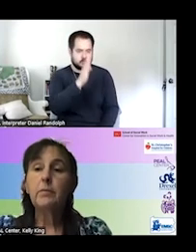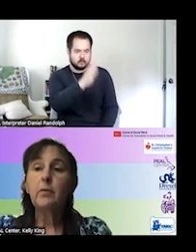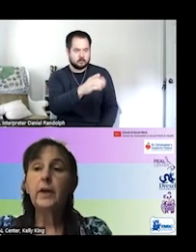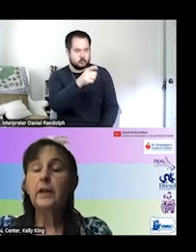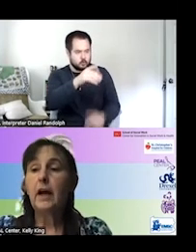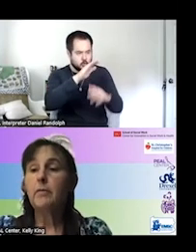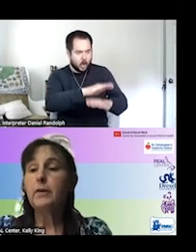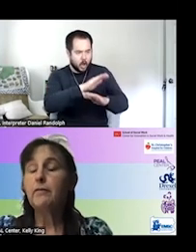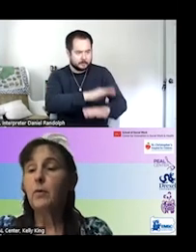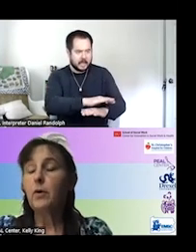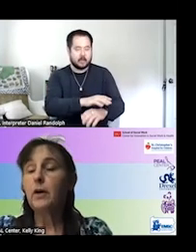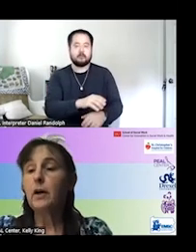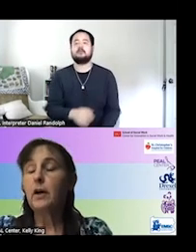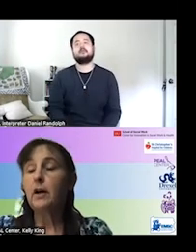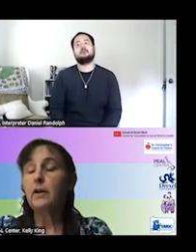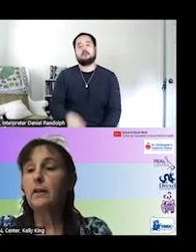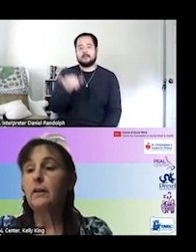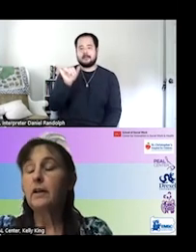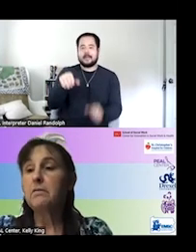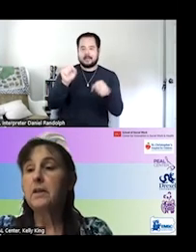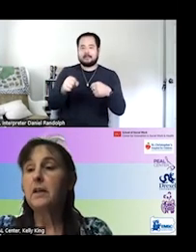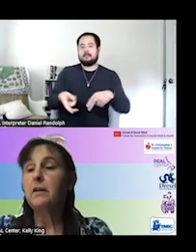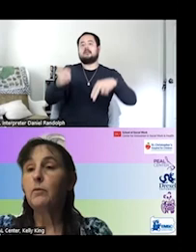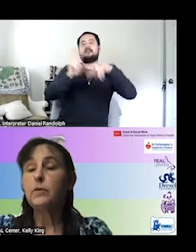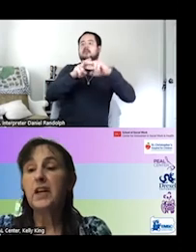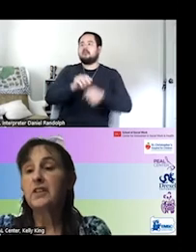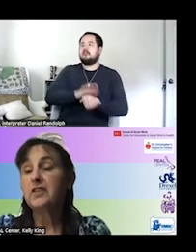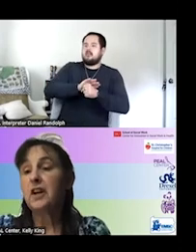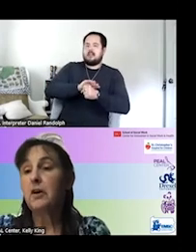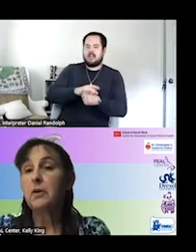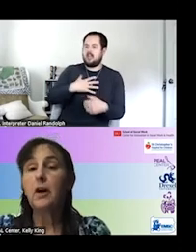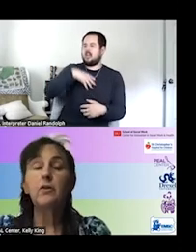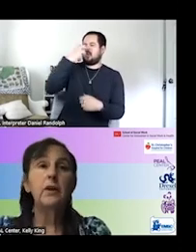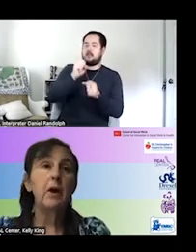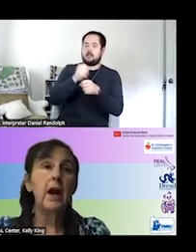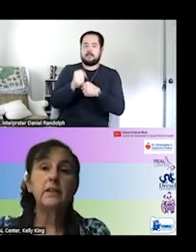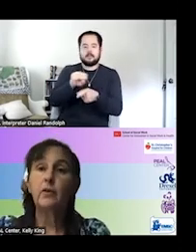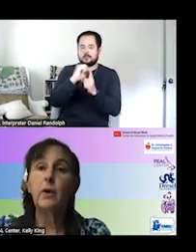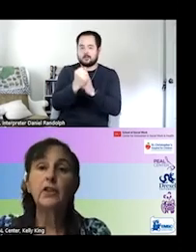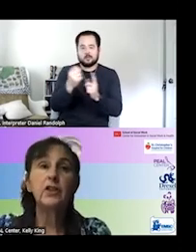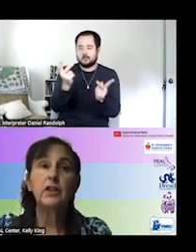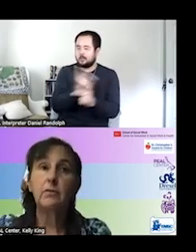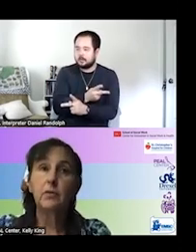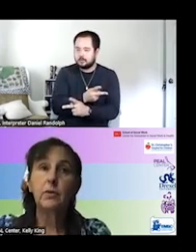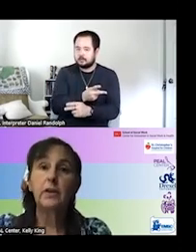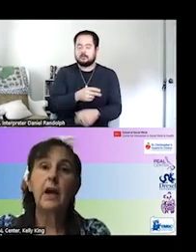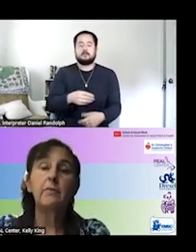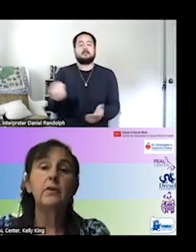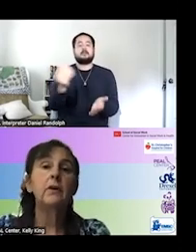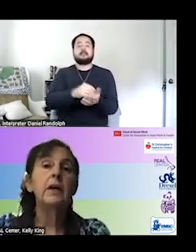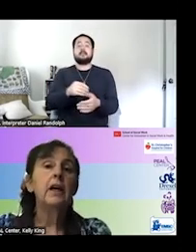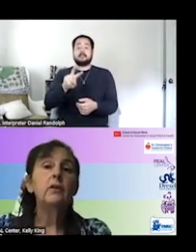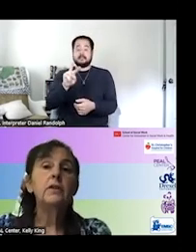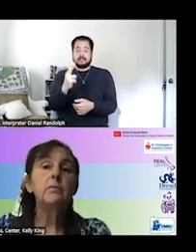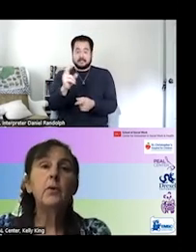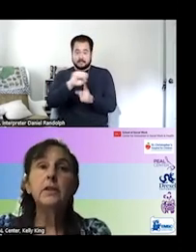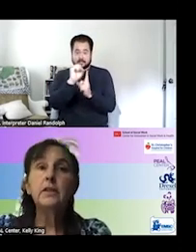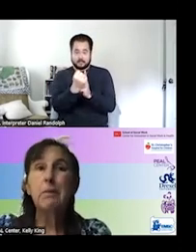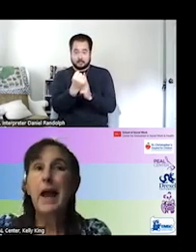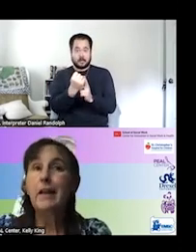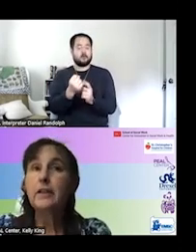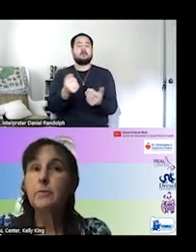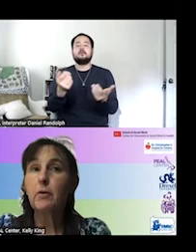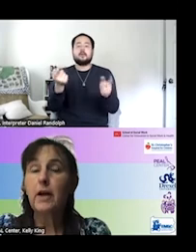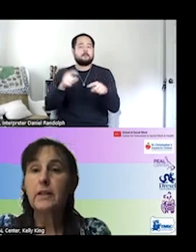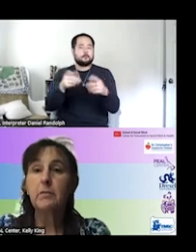As we pointed out before, in the second scenario, they were asking questions. That was really helpful. It's important